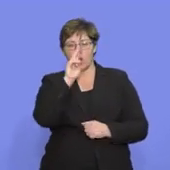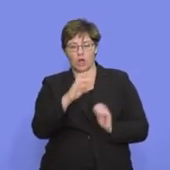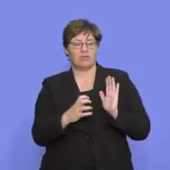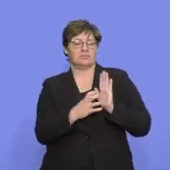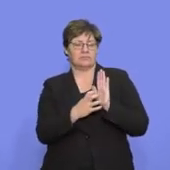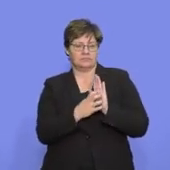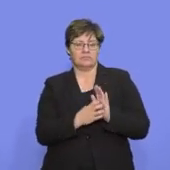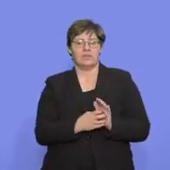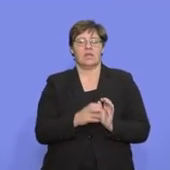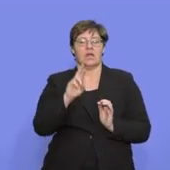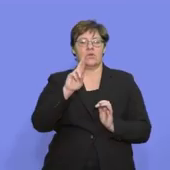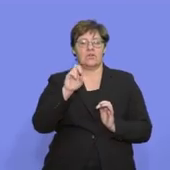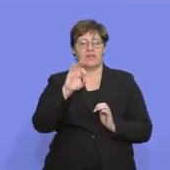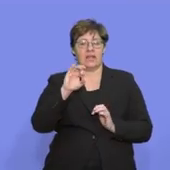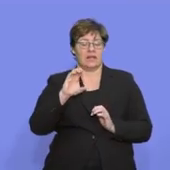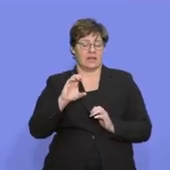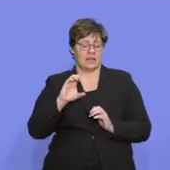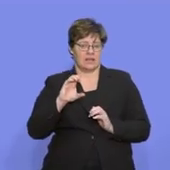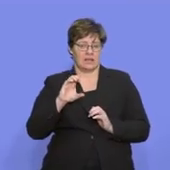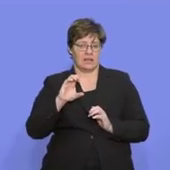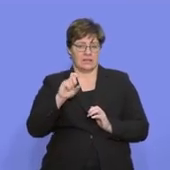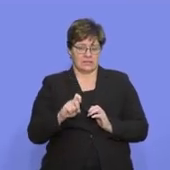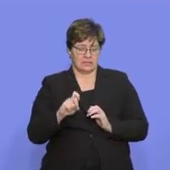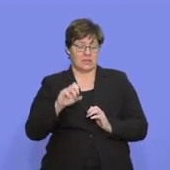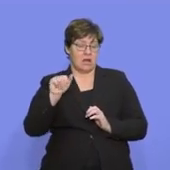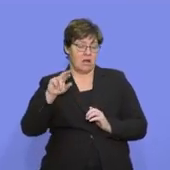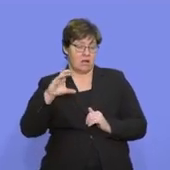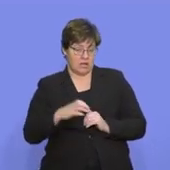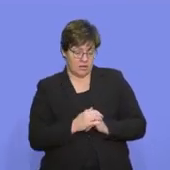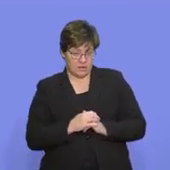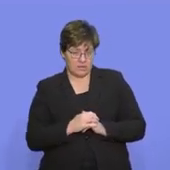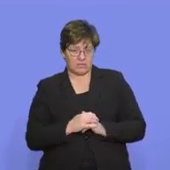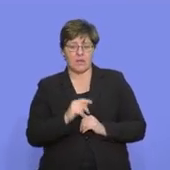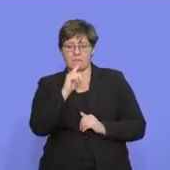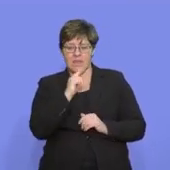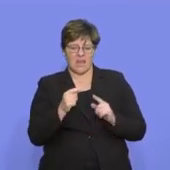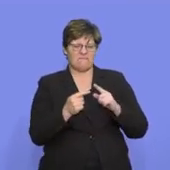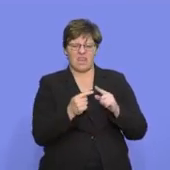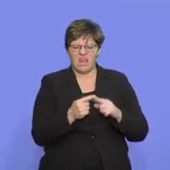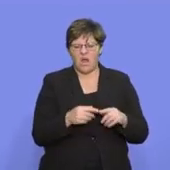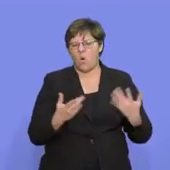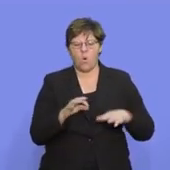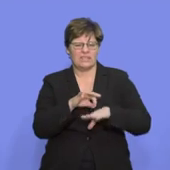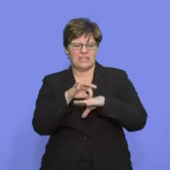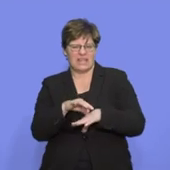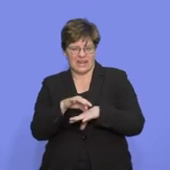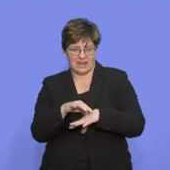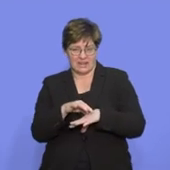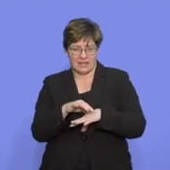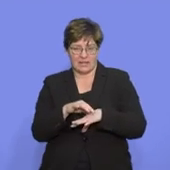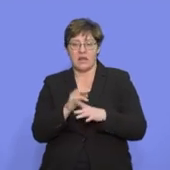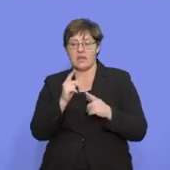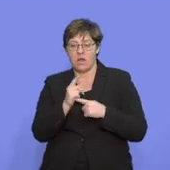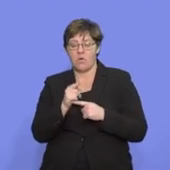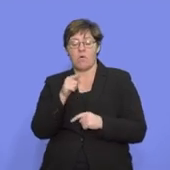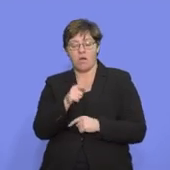reflex arc. Firstly, we'll start with the sensory cells. Right, this will be in your finger or in your skin, and this will now get